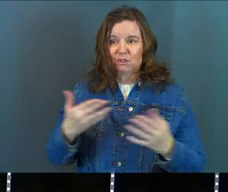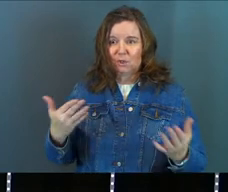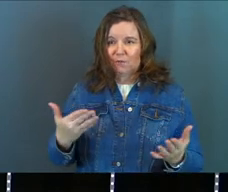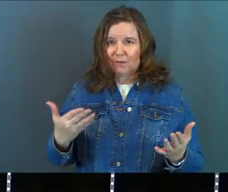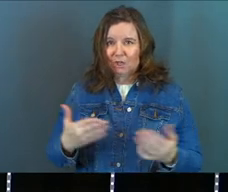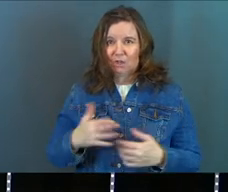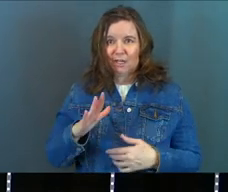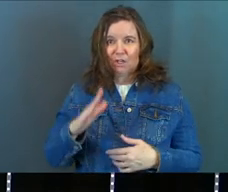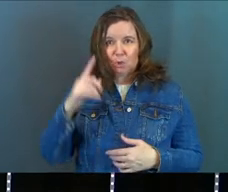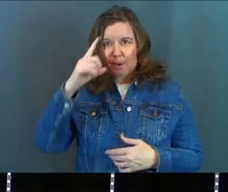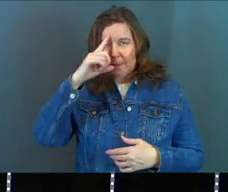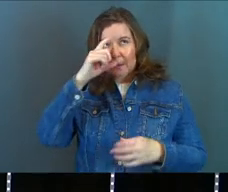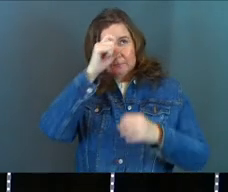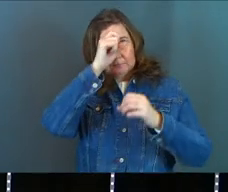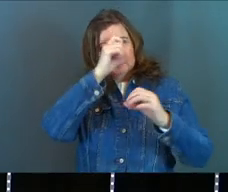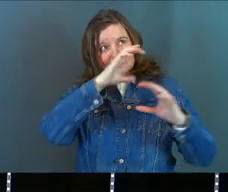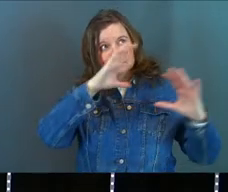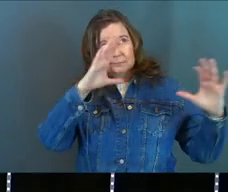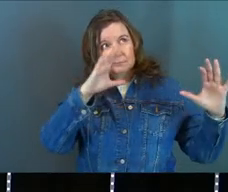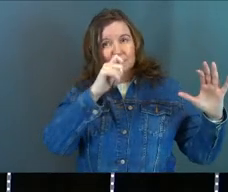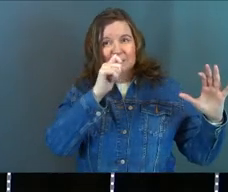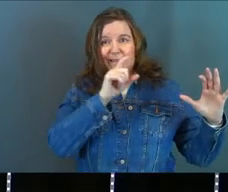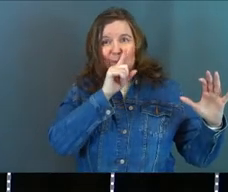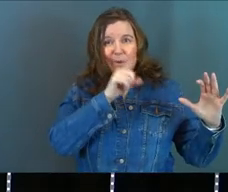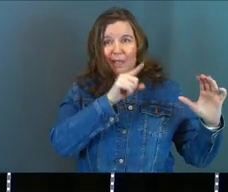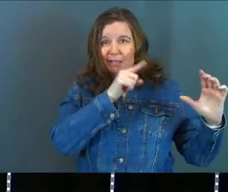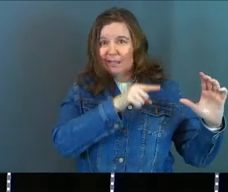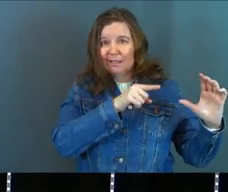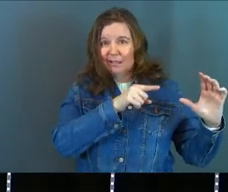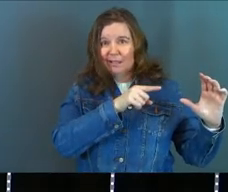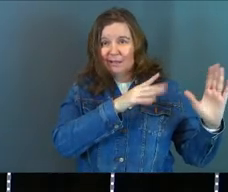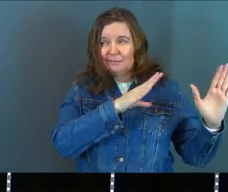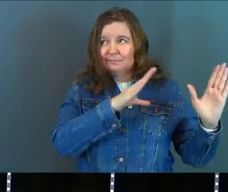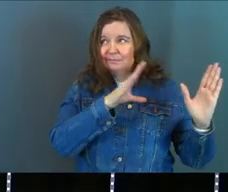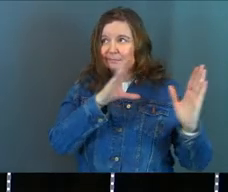here in your mind, and it's not the real thing.